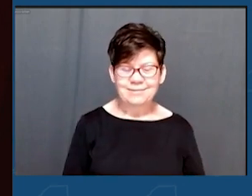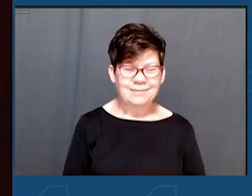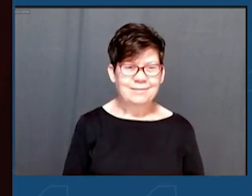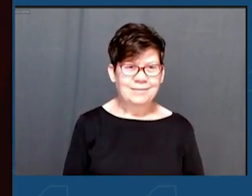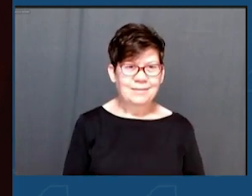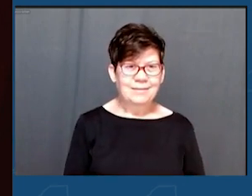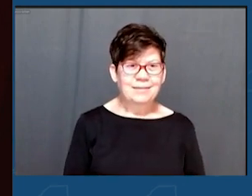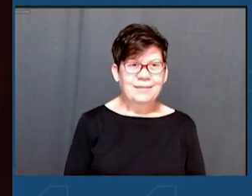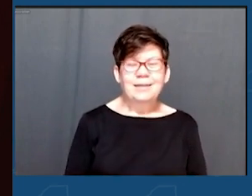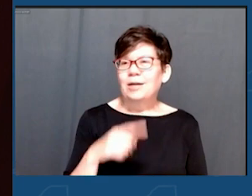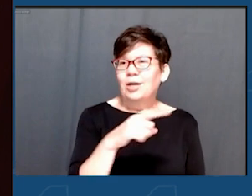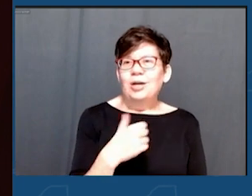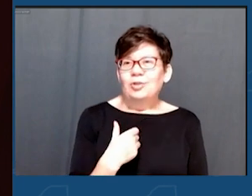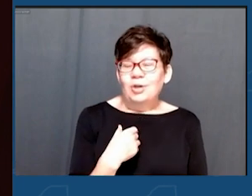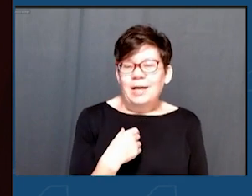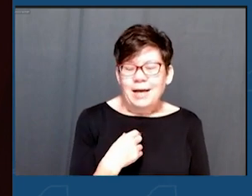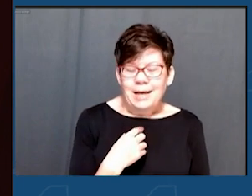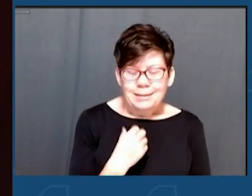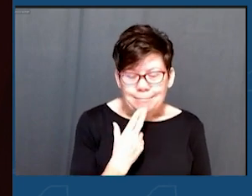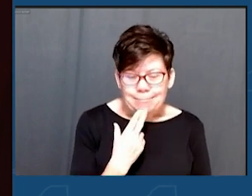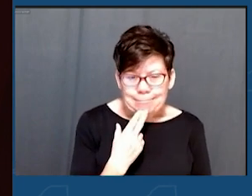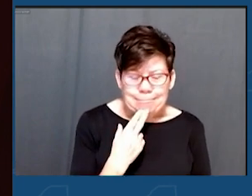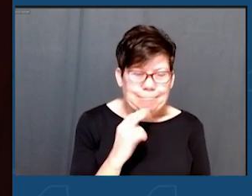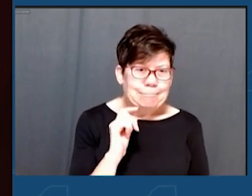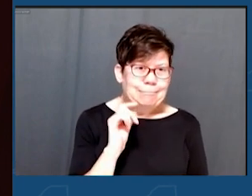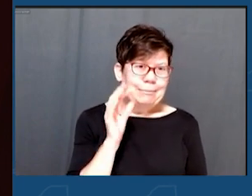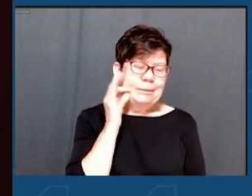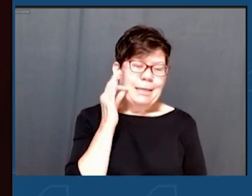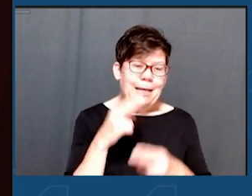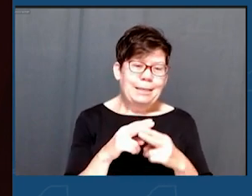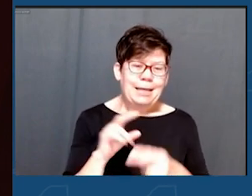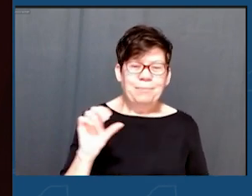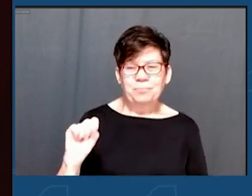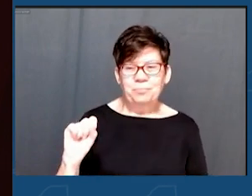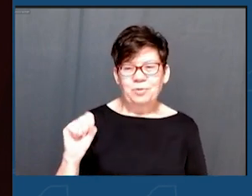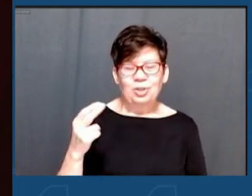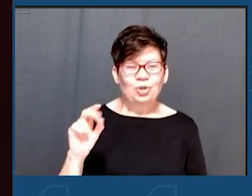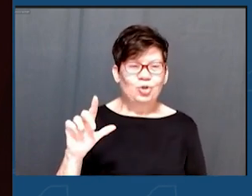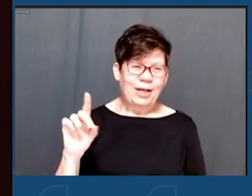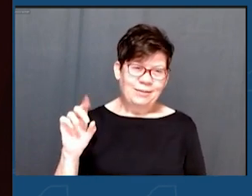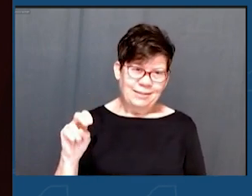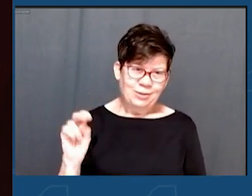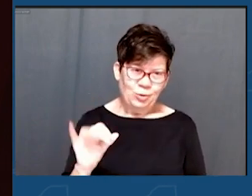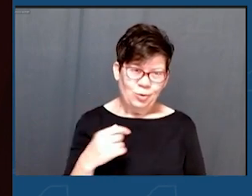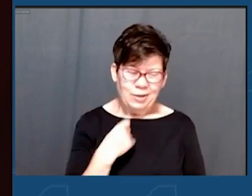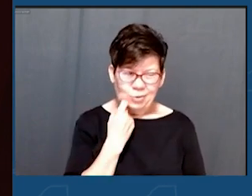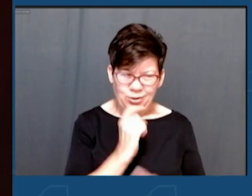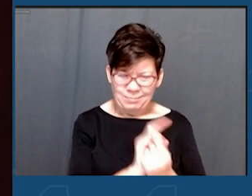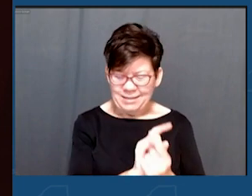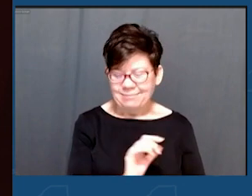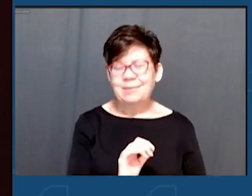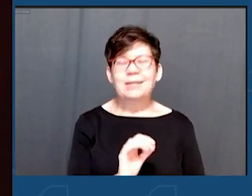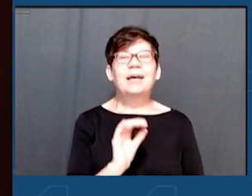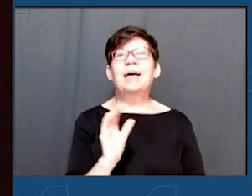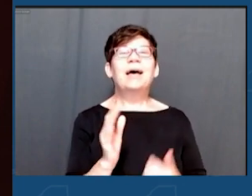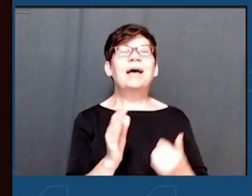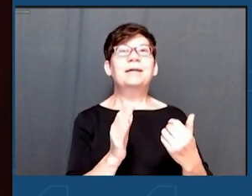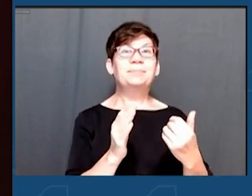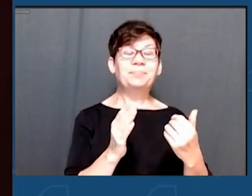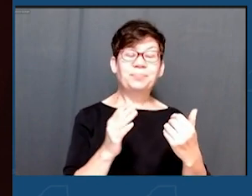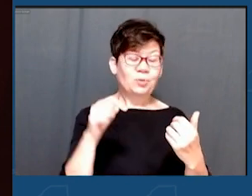And she has an adorable cat named Sheldon. So I had a chance to meet Sheldon. We'll talk more about them in a second. But the reason we're in